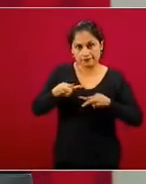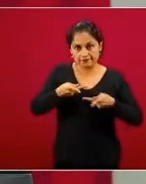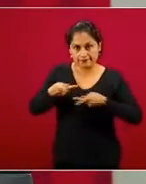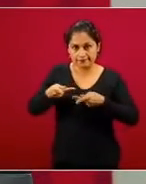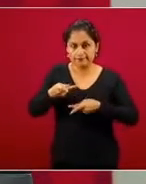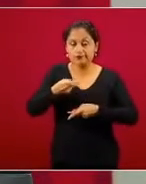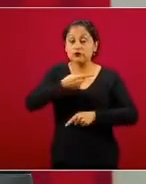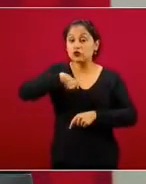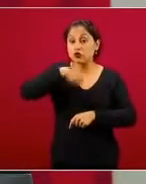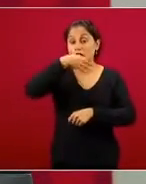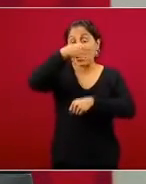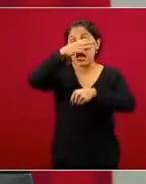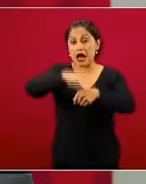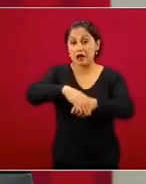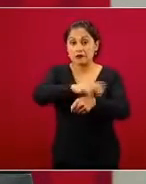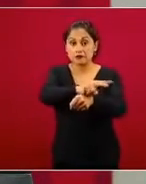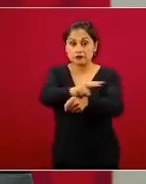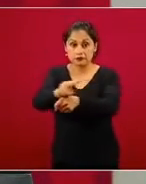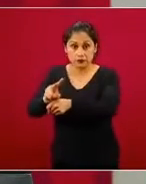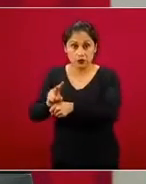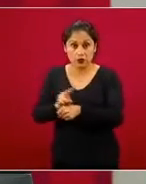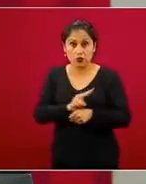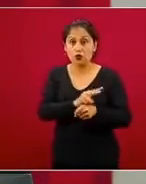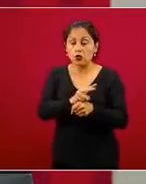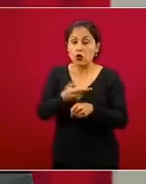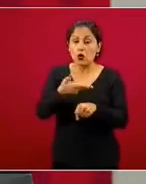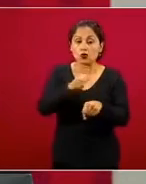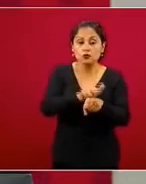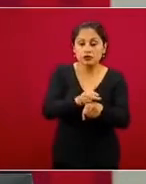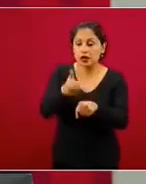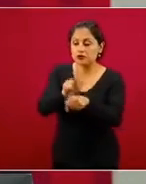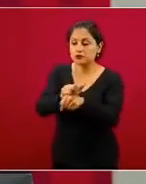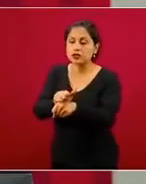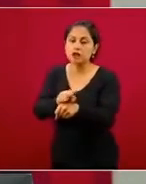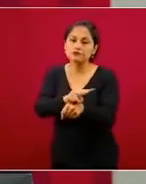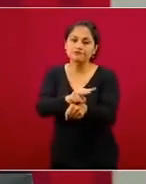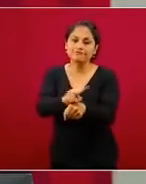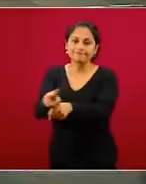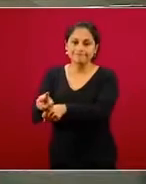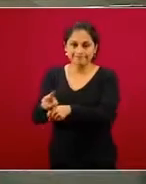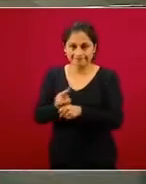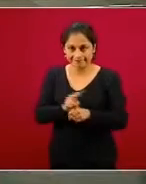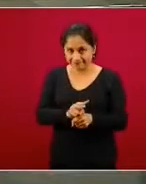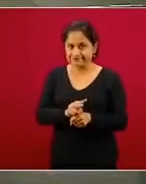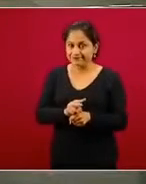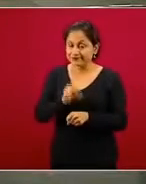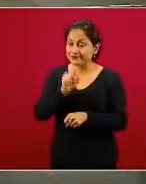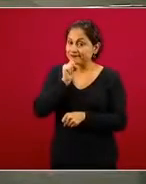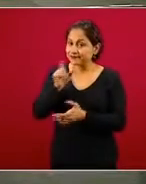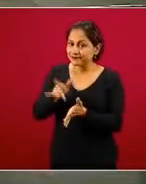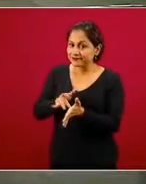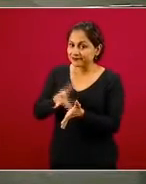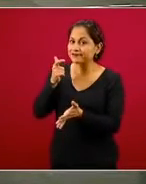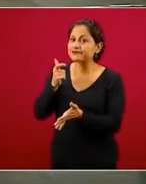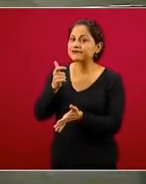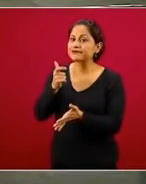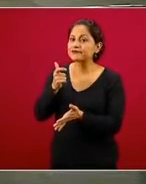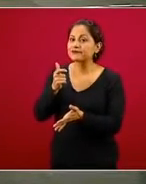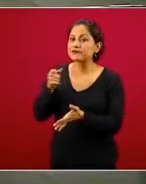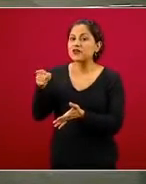the vigilance system. Now the focus of the vigilance system, of the surveillance